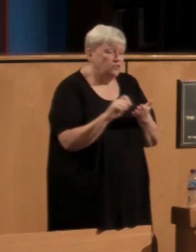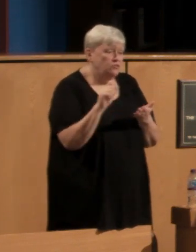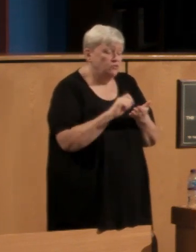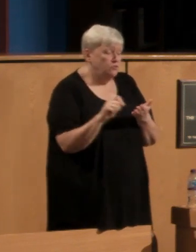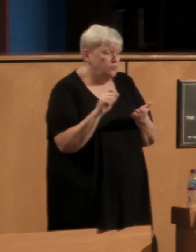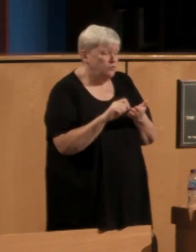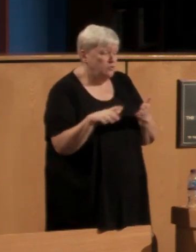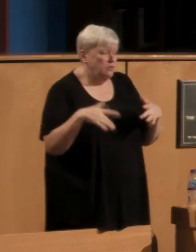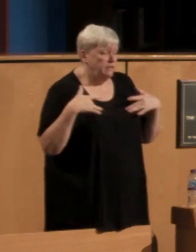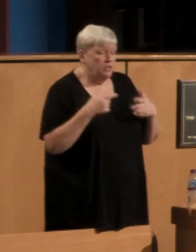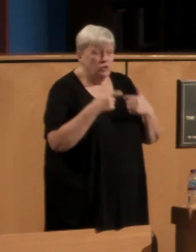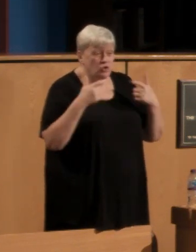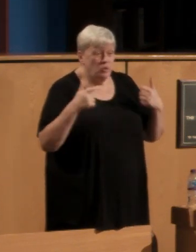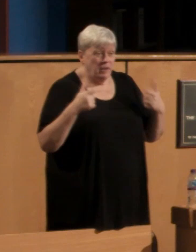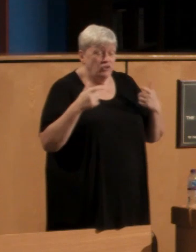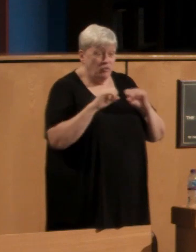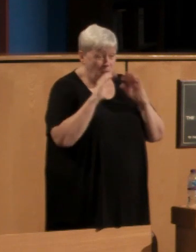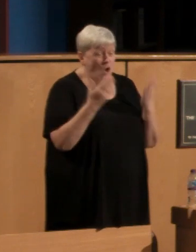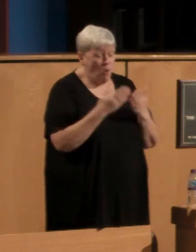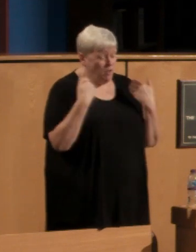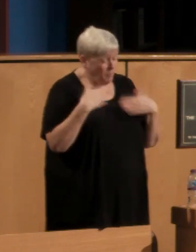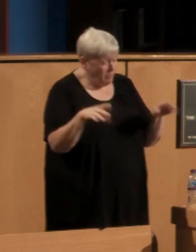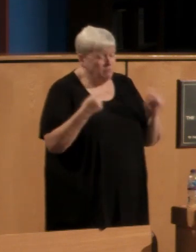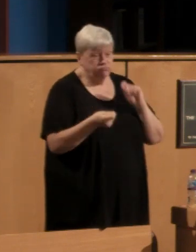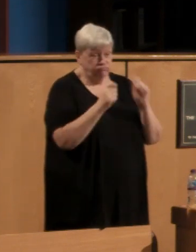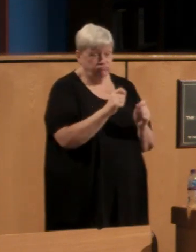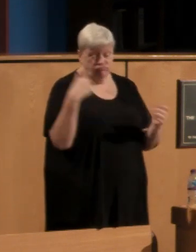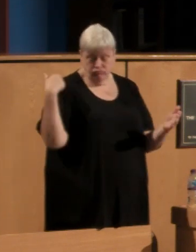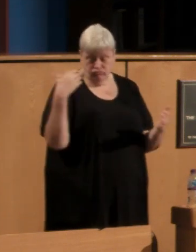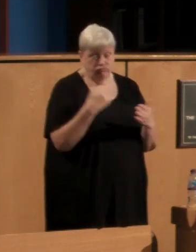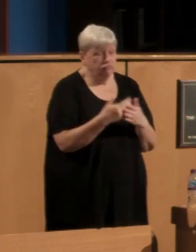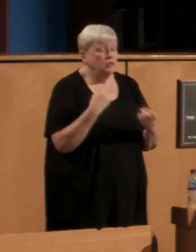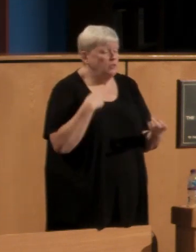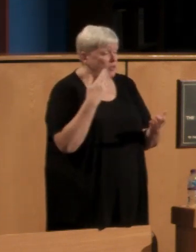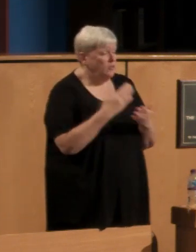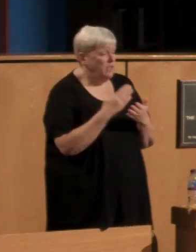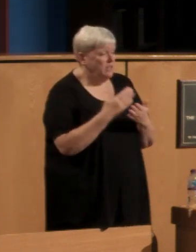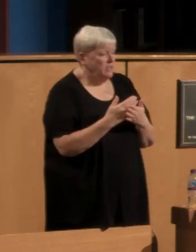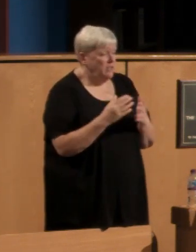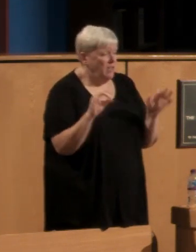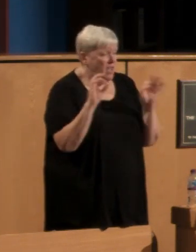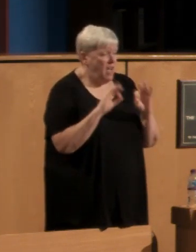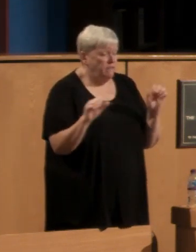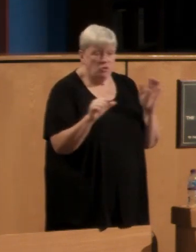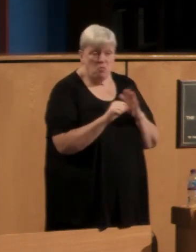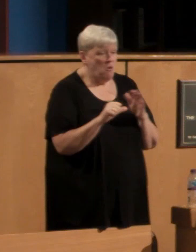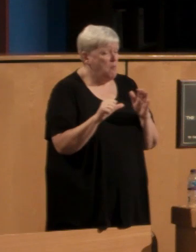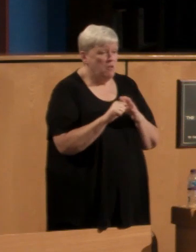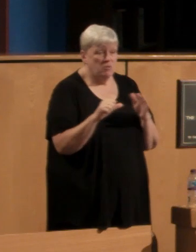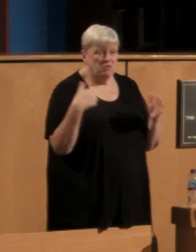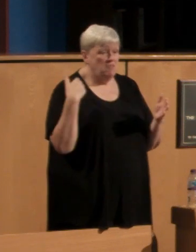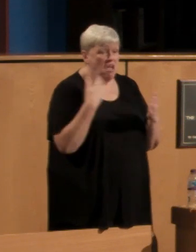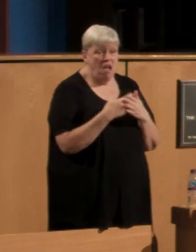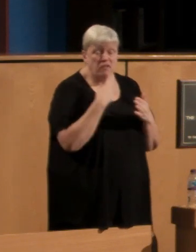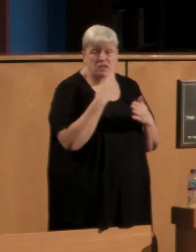I feel like so much of my worldview is shaped by that it's going to be in there regardless. And I have no struggle with ever calling my work